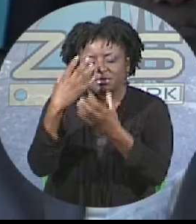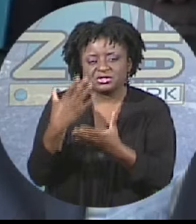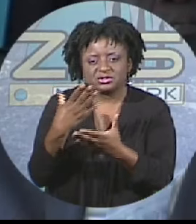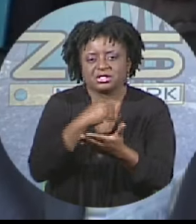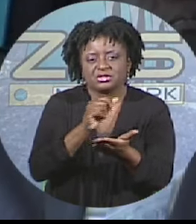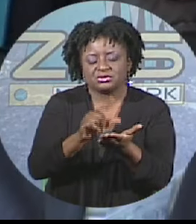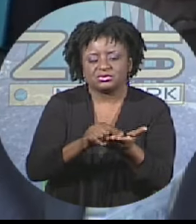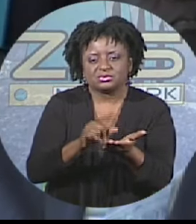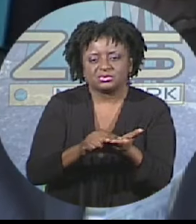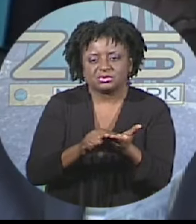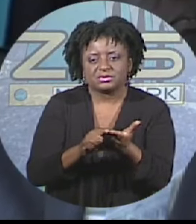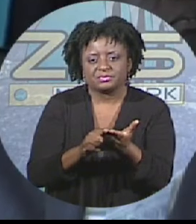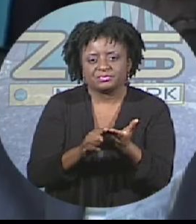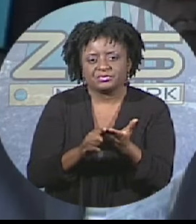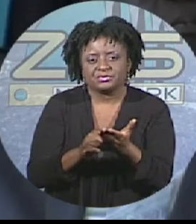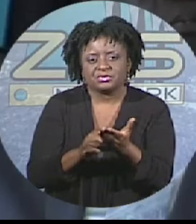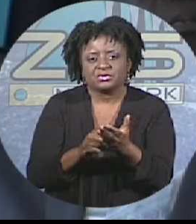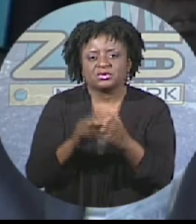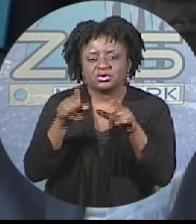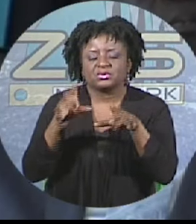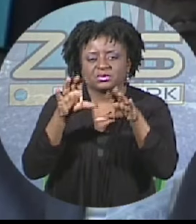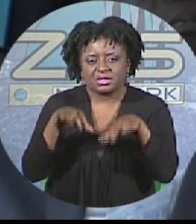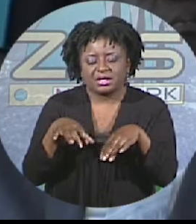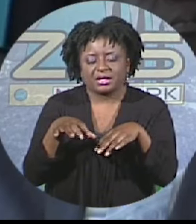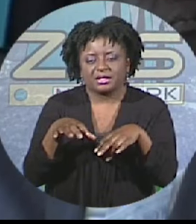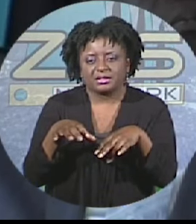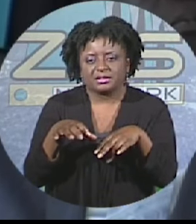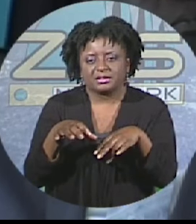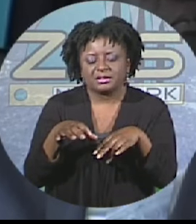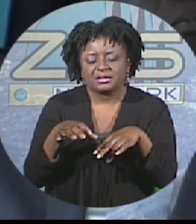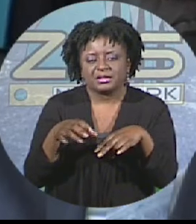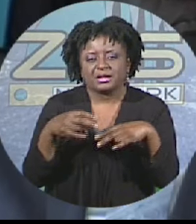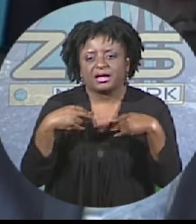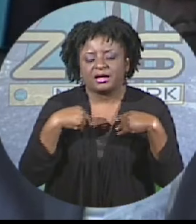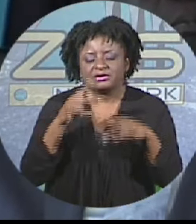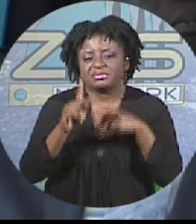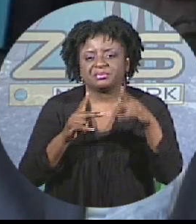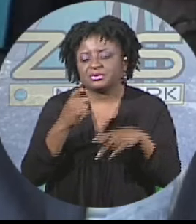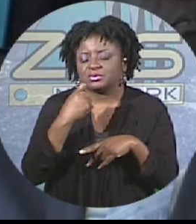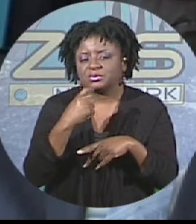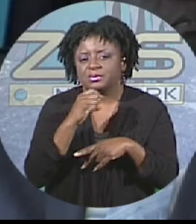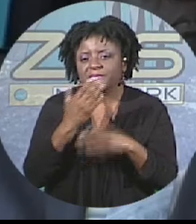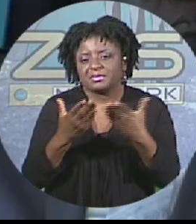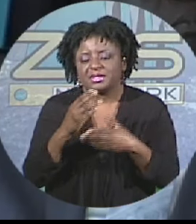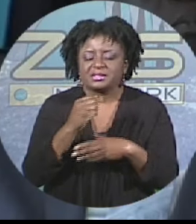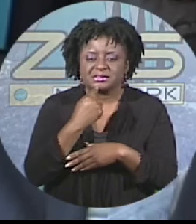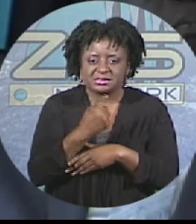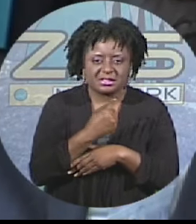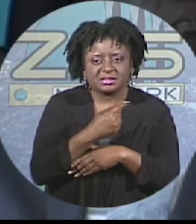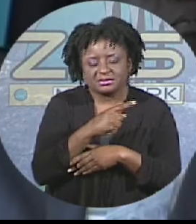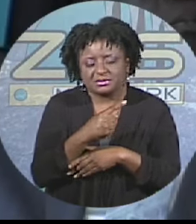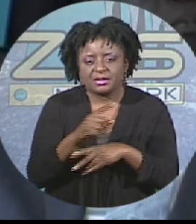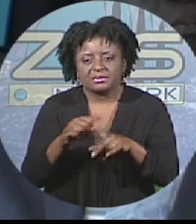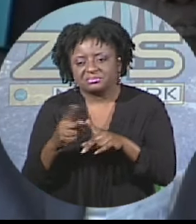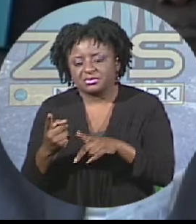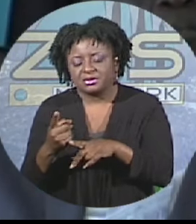PLB. You can have commentators who might say that, who might say the other thing, but you can't editorialize